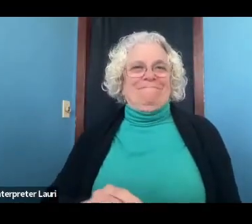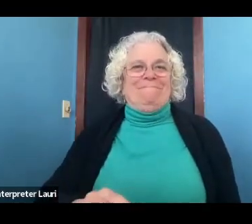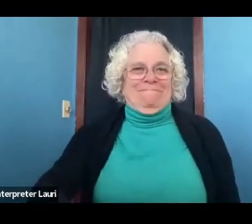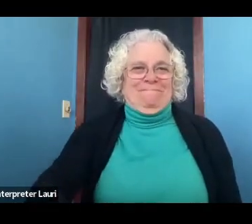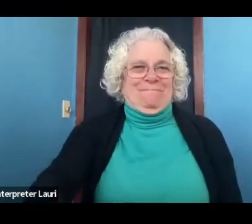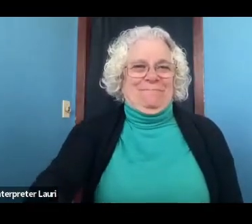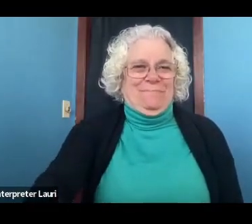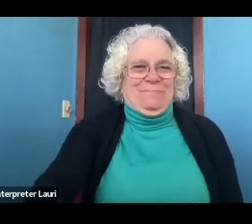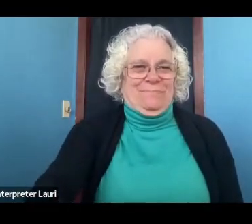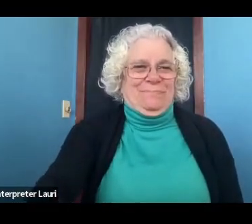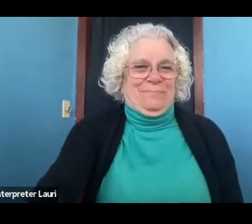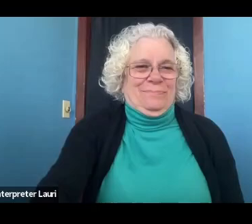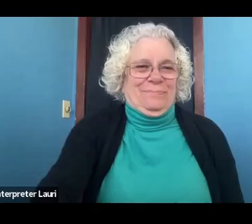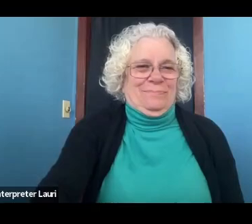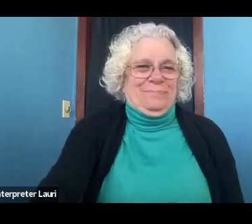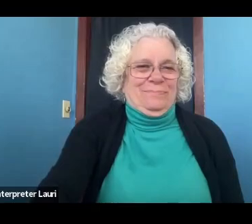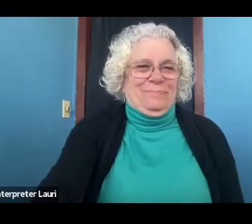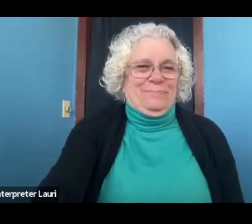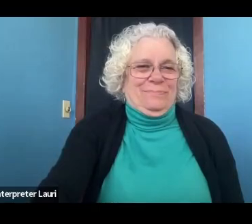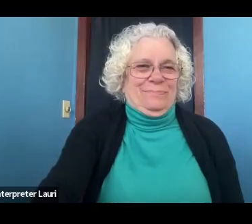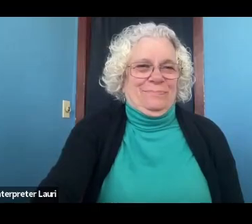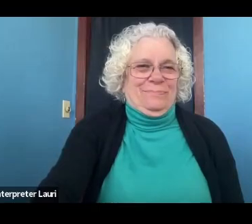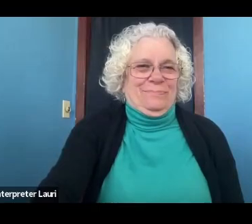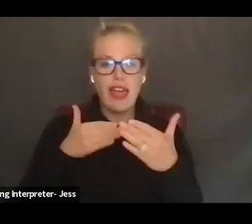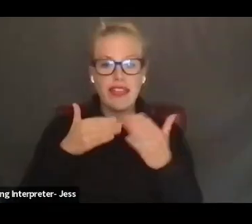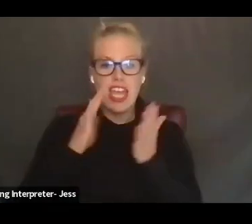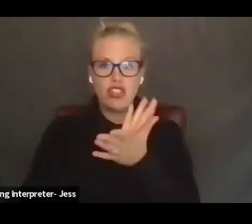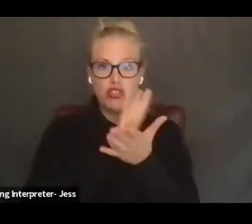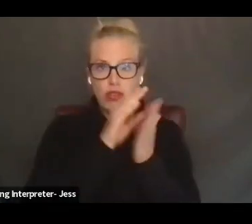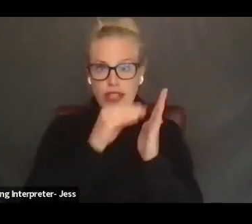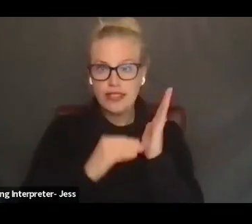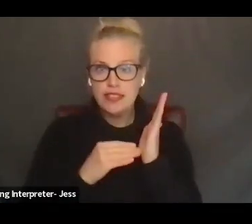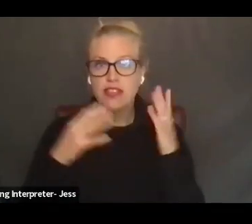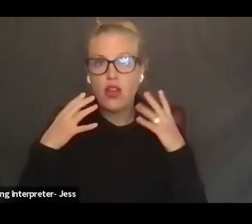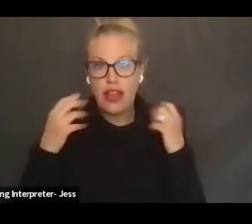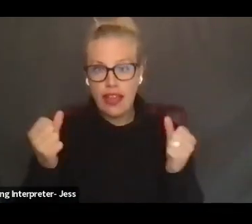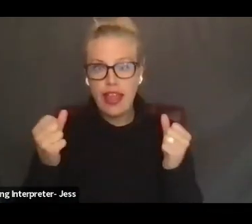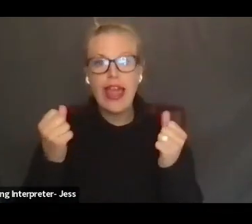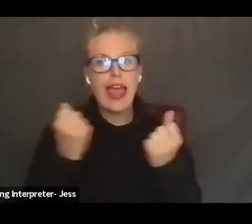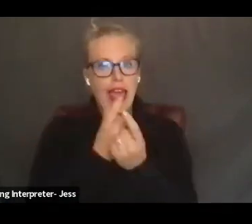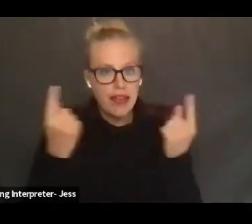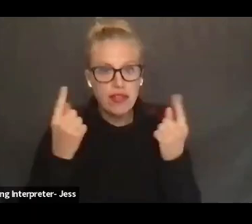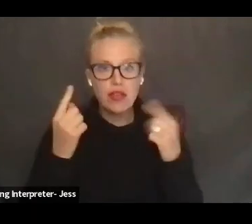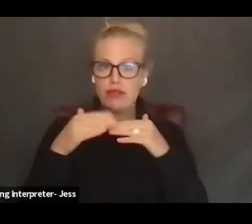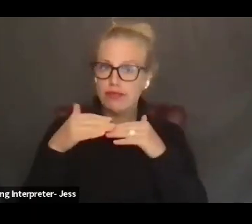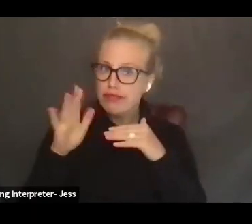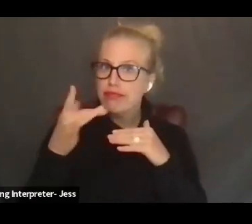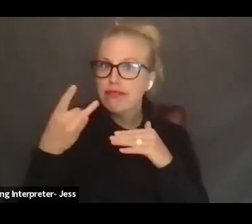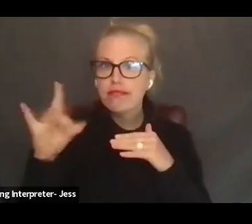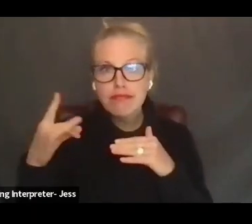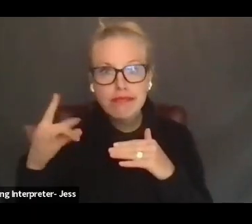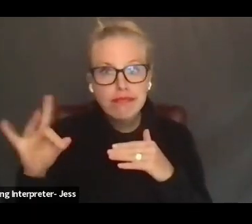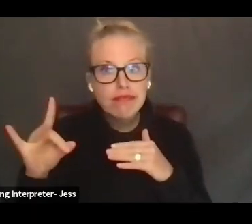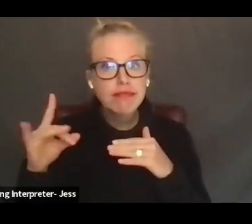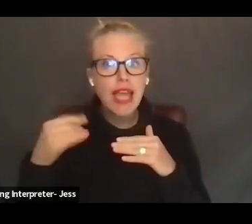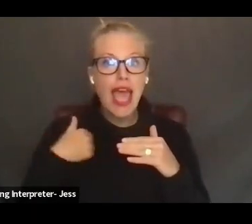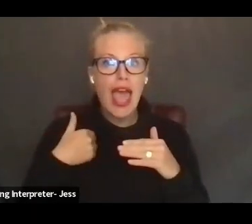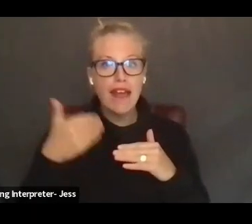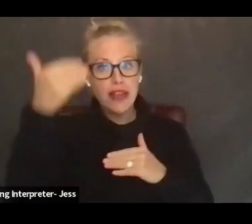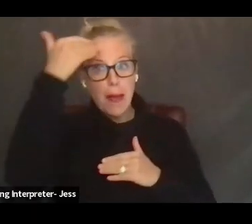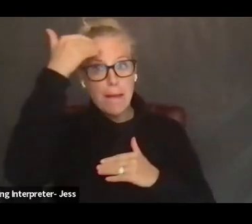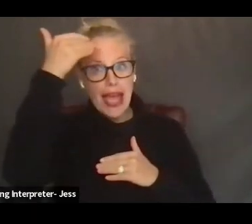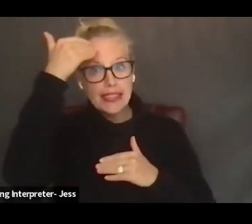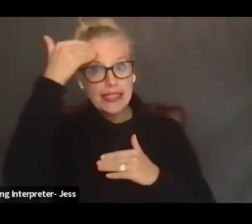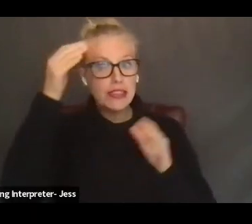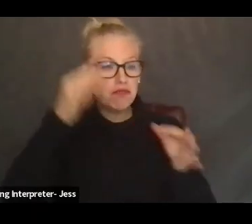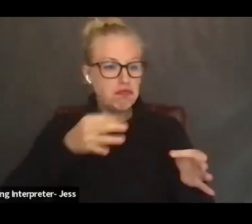Who should have a healthcare directive? Short answer, everybody. If you're 18 or older and have capacity, you